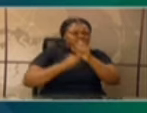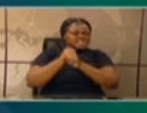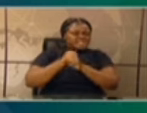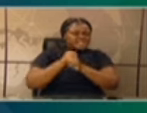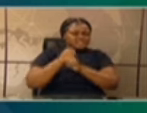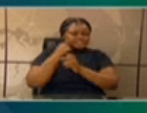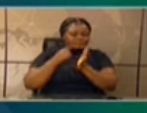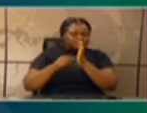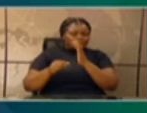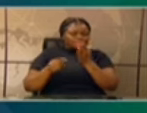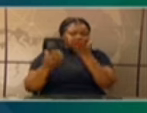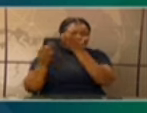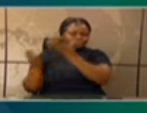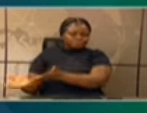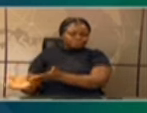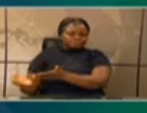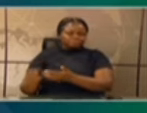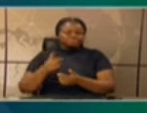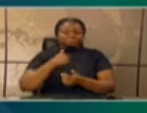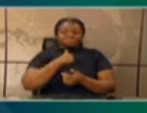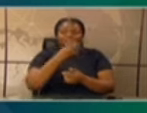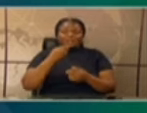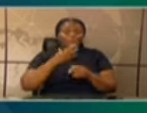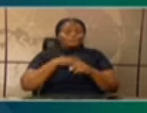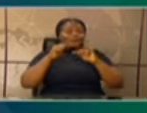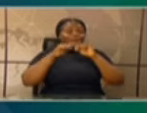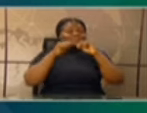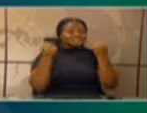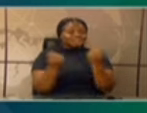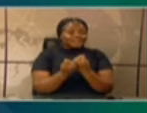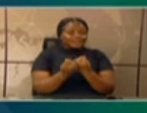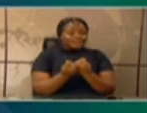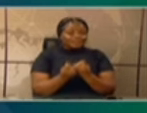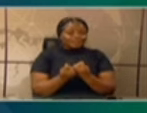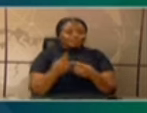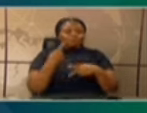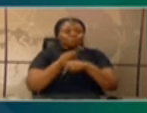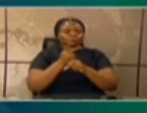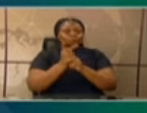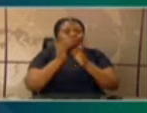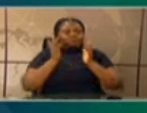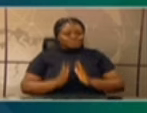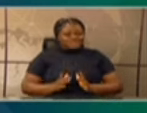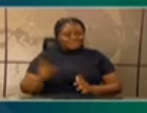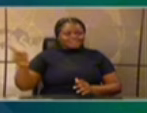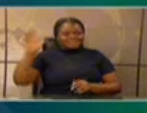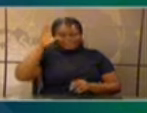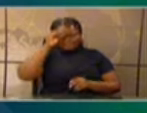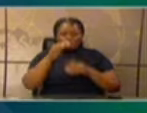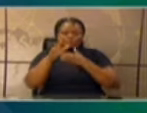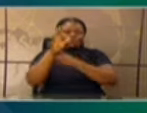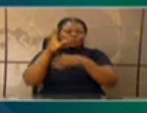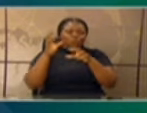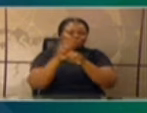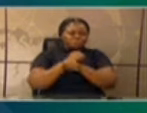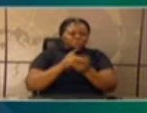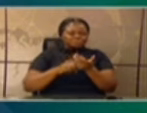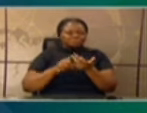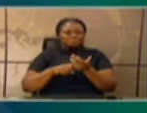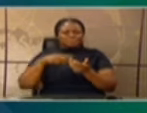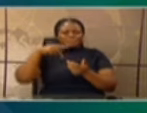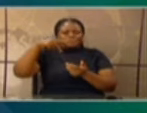Yay, me, enemy team, Ukwechiwa, producer Godwin Toho, and Taru Woho.